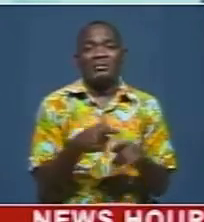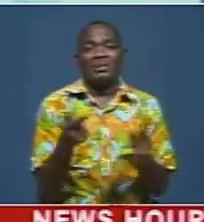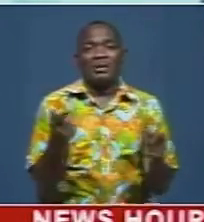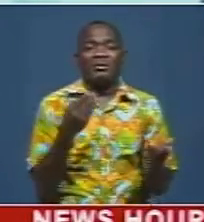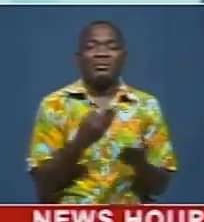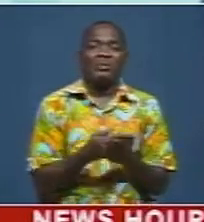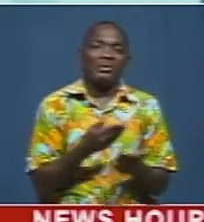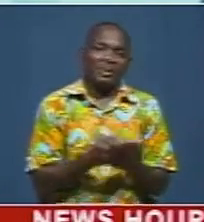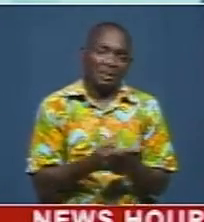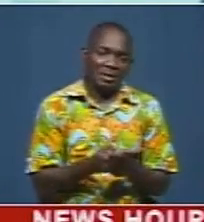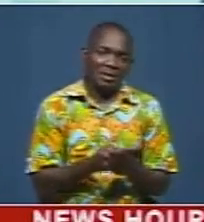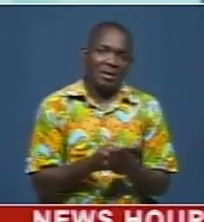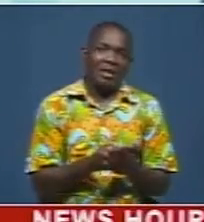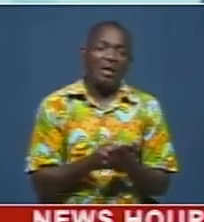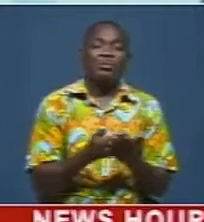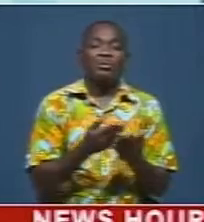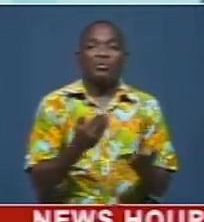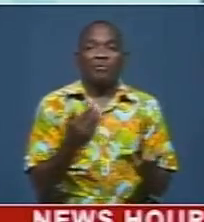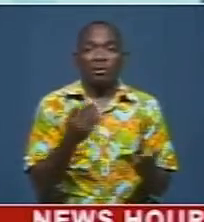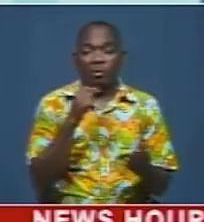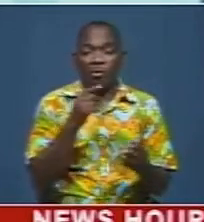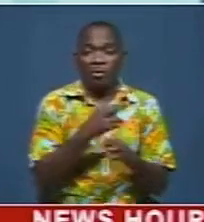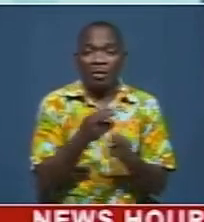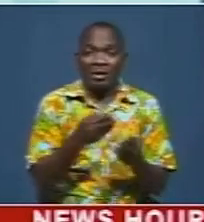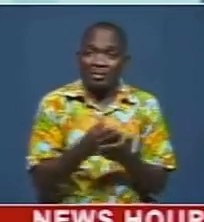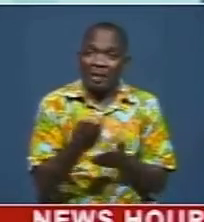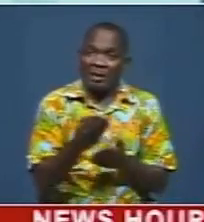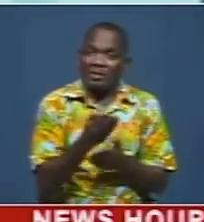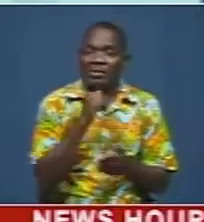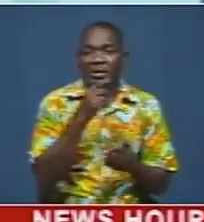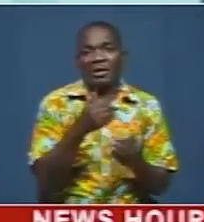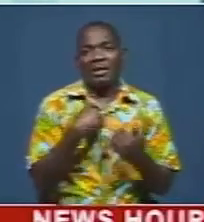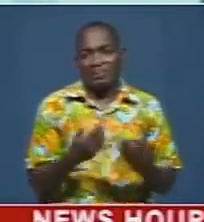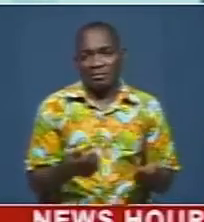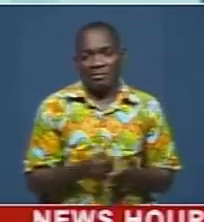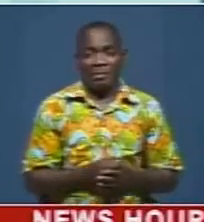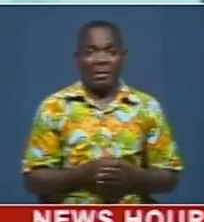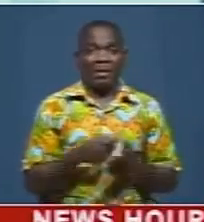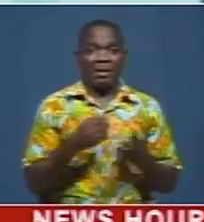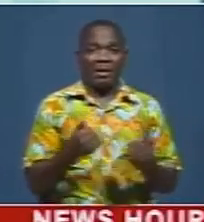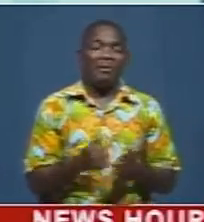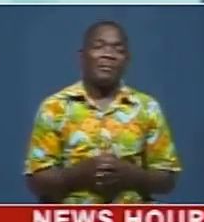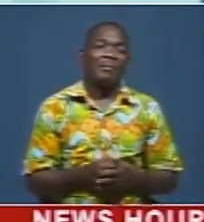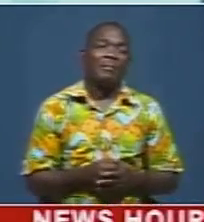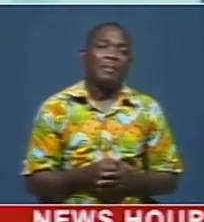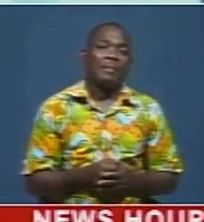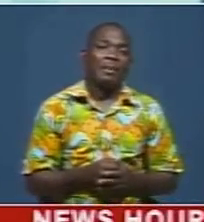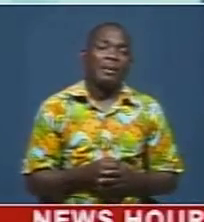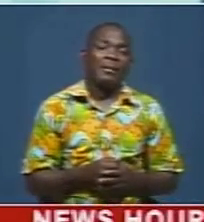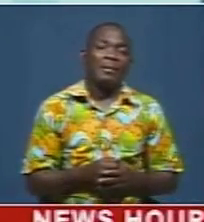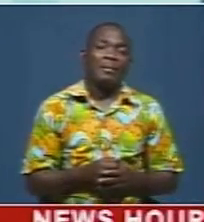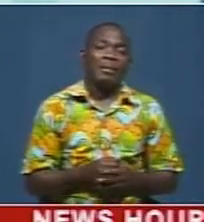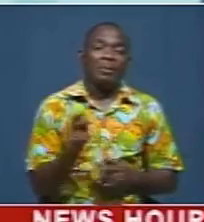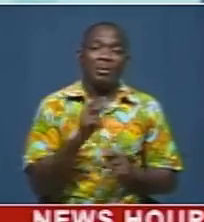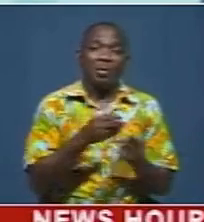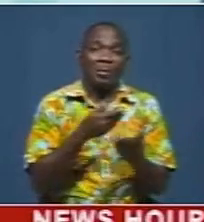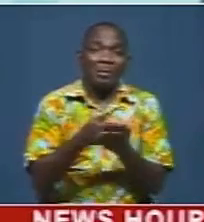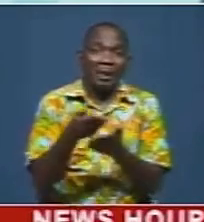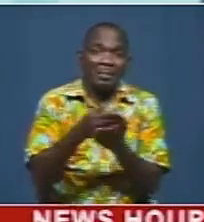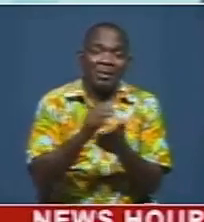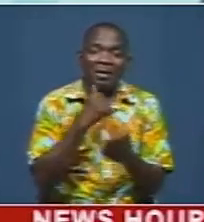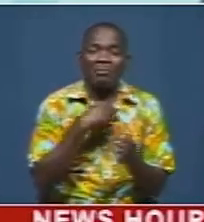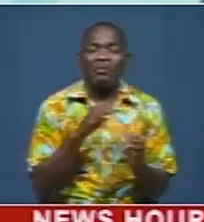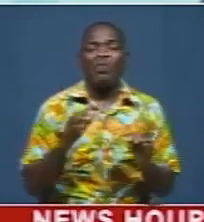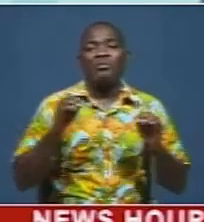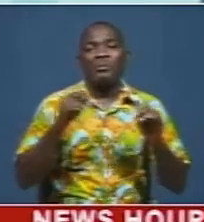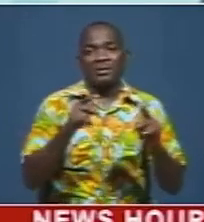daily upkeep, exceed those who are willing to buy. So with this, the brokers fronting for the buyers will then have the opportunity to bargain